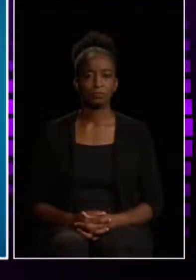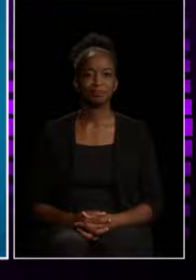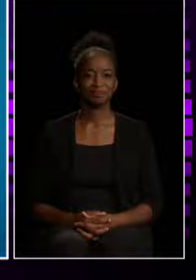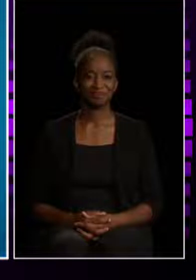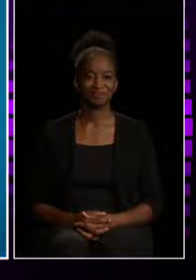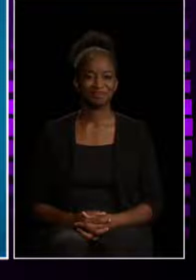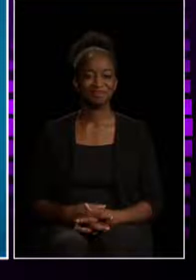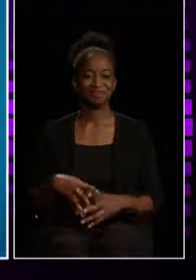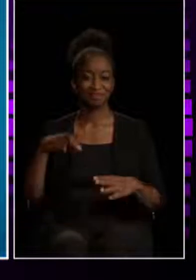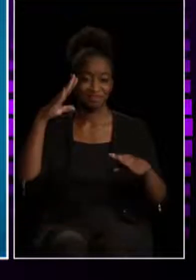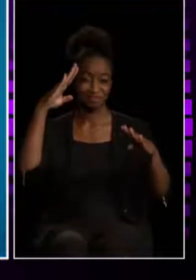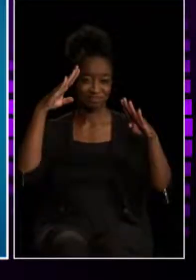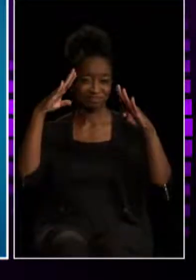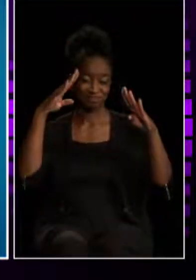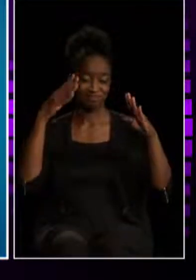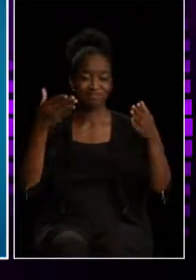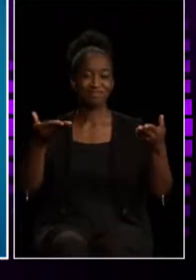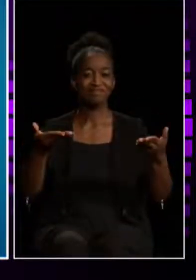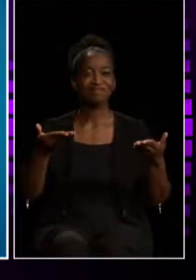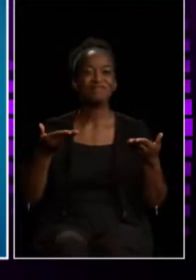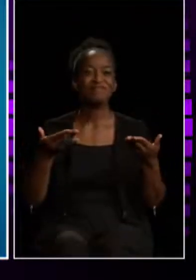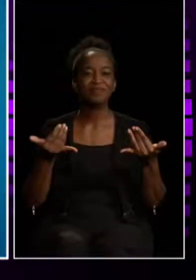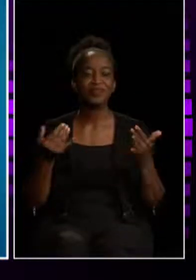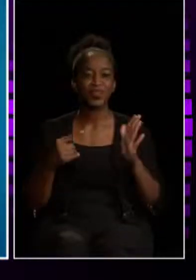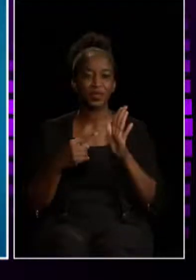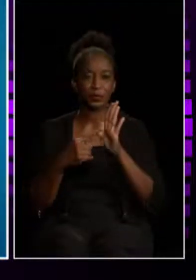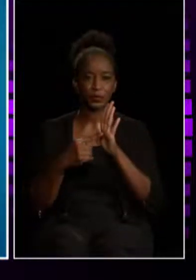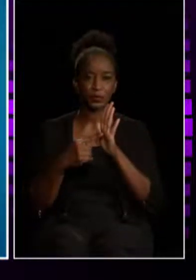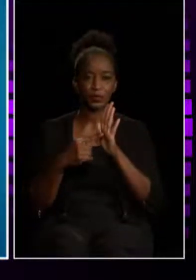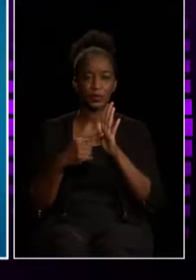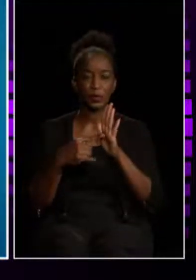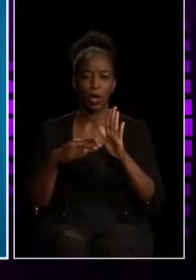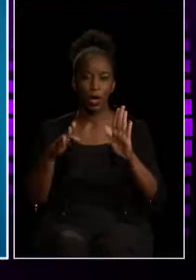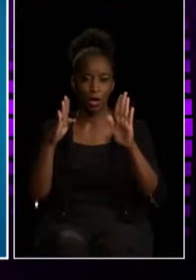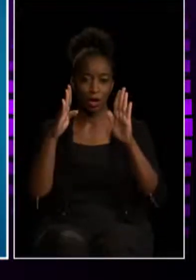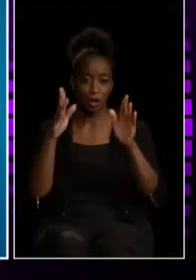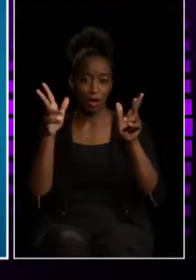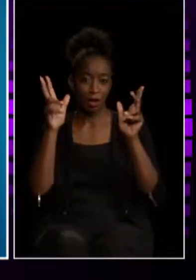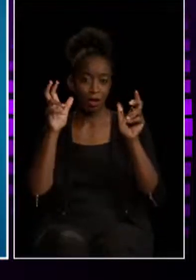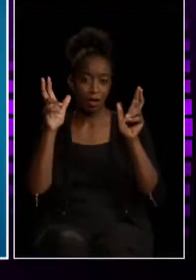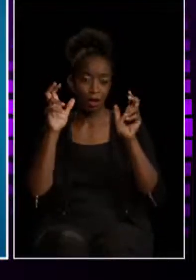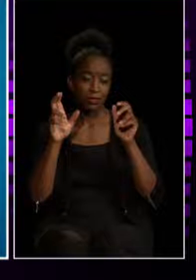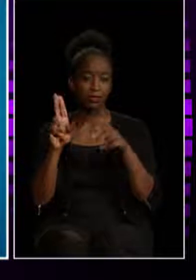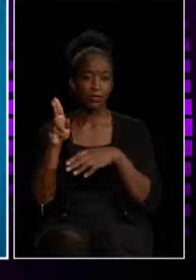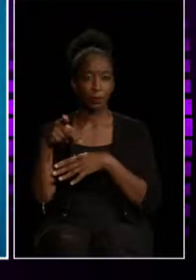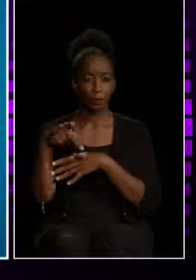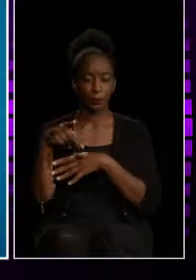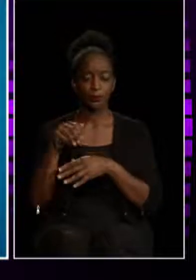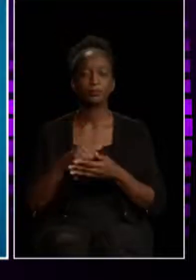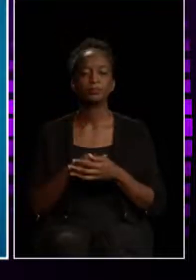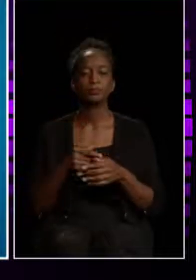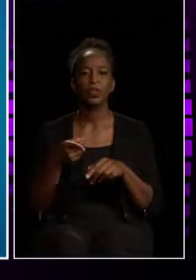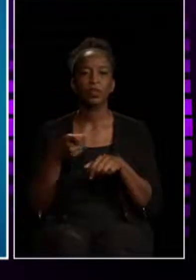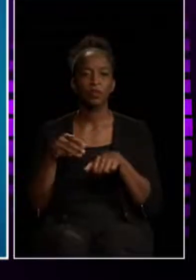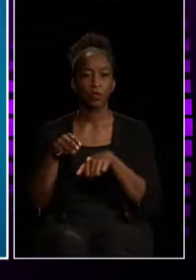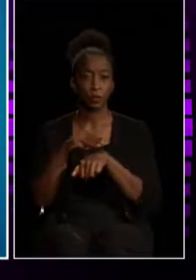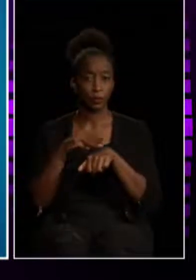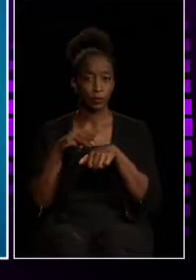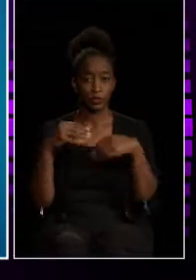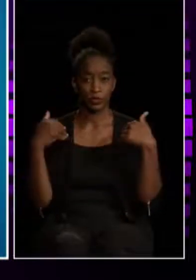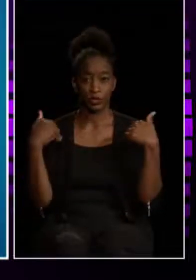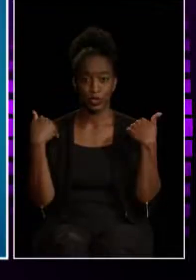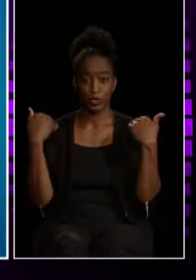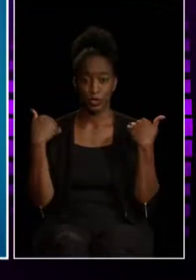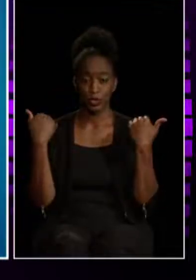Hello and welcome to the Listen Up Accord Show, brought to you by the Division of Youth Affairs in the Ministry of Youth, Sport and Community Empowerment. I am your host